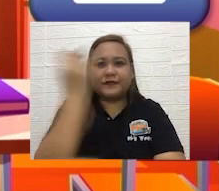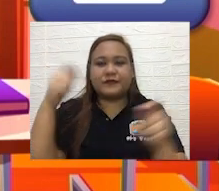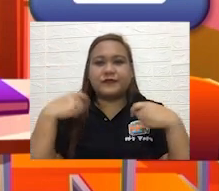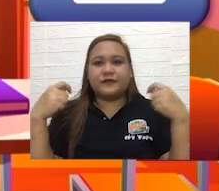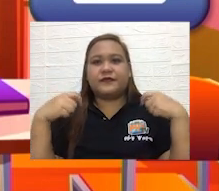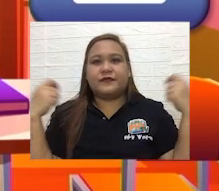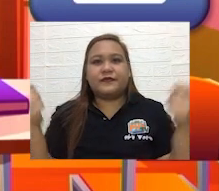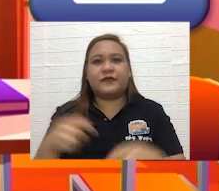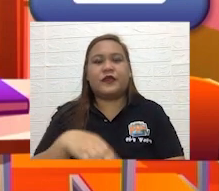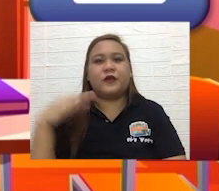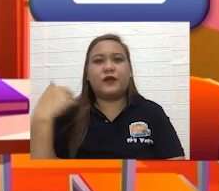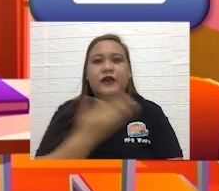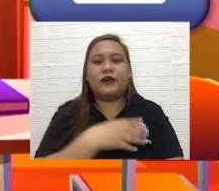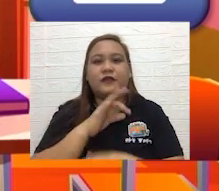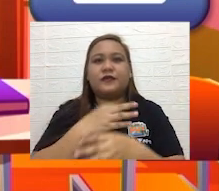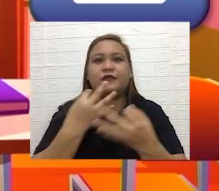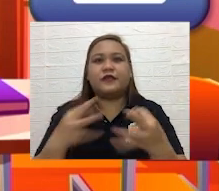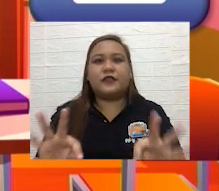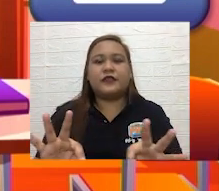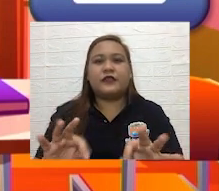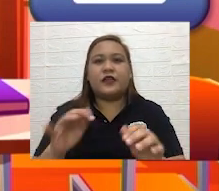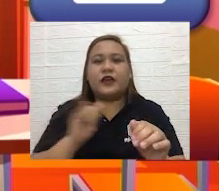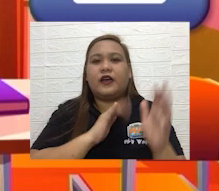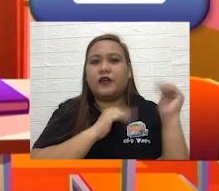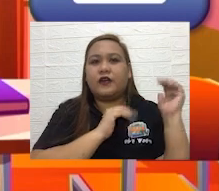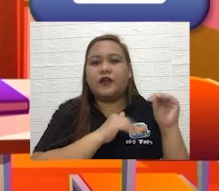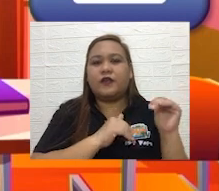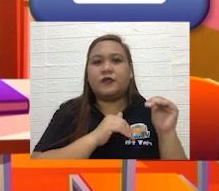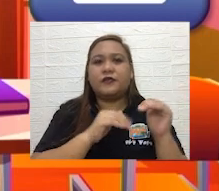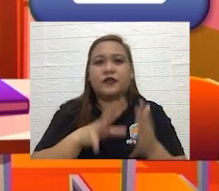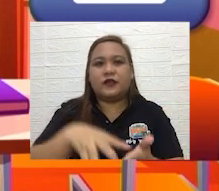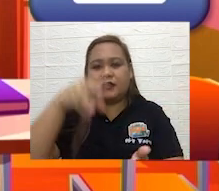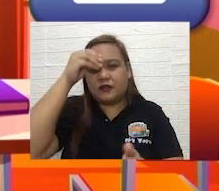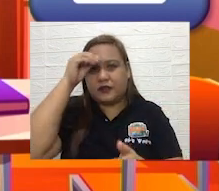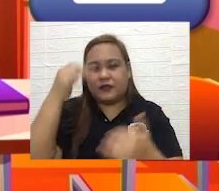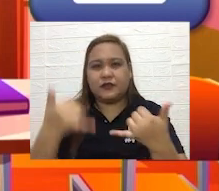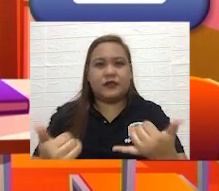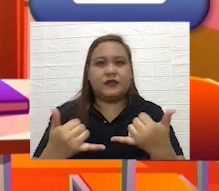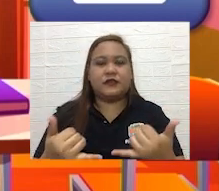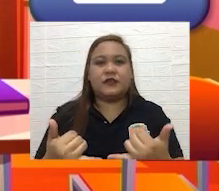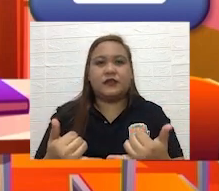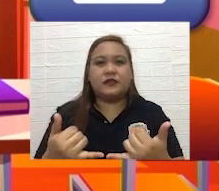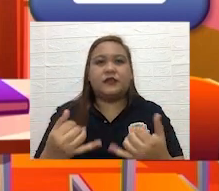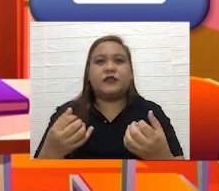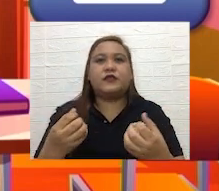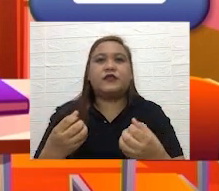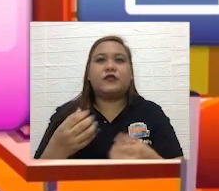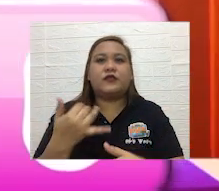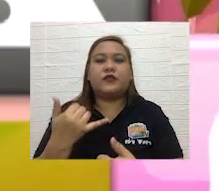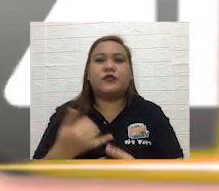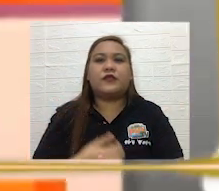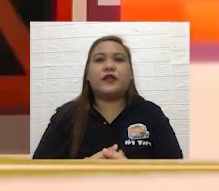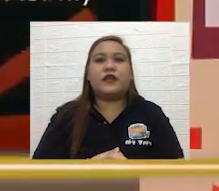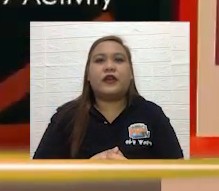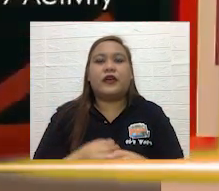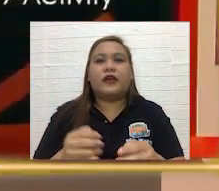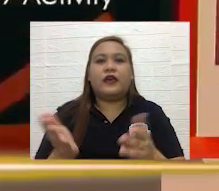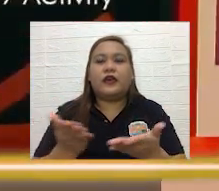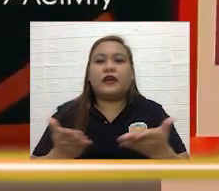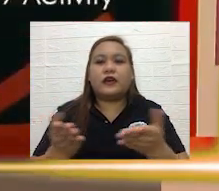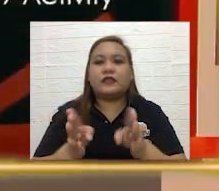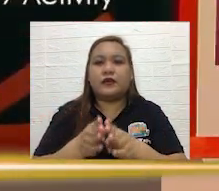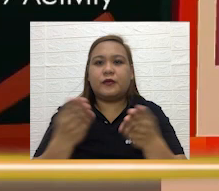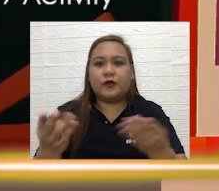Congratulations, Fernandino teens! We have finished. I hope you learned a lot today. Here is the list of